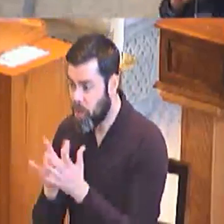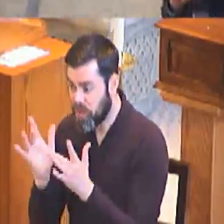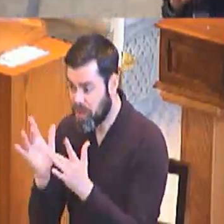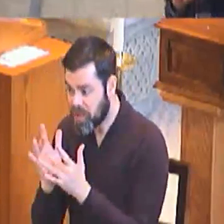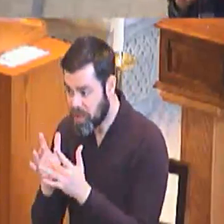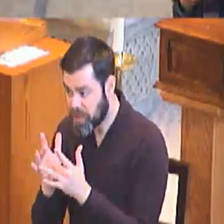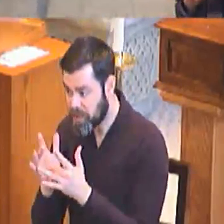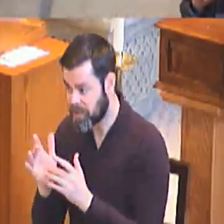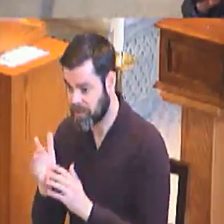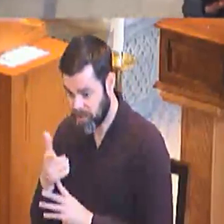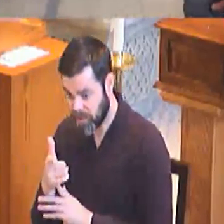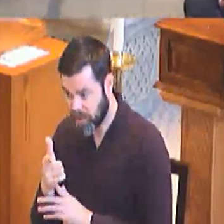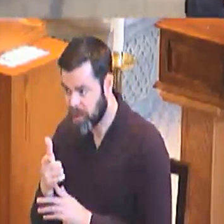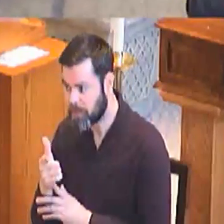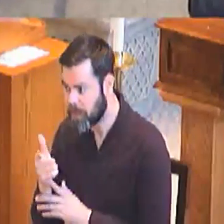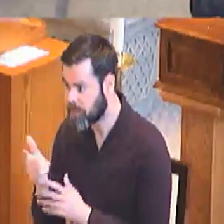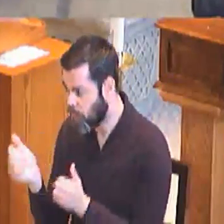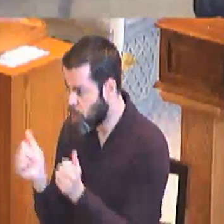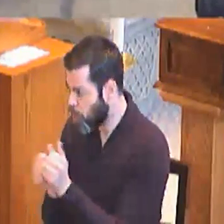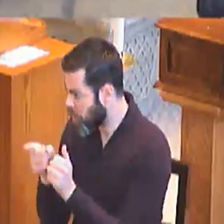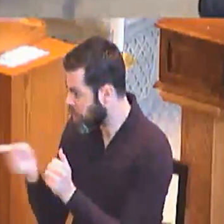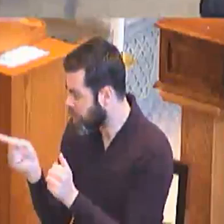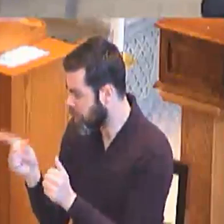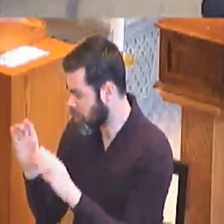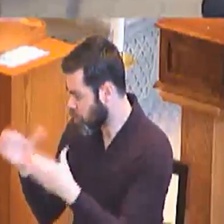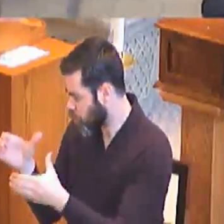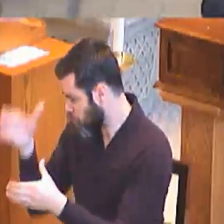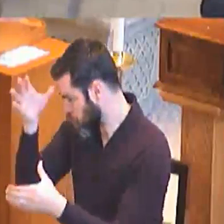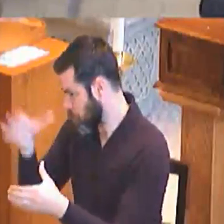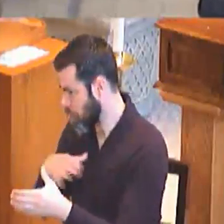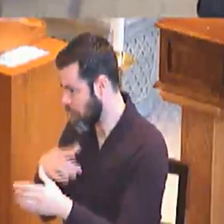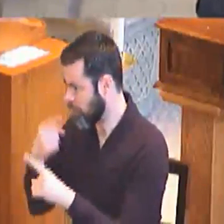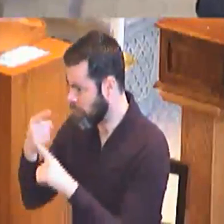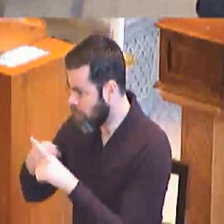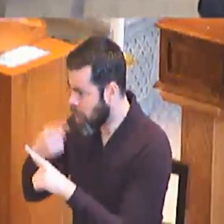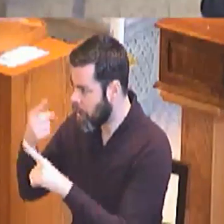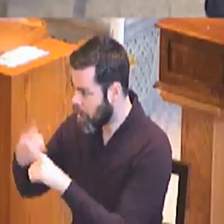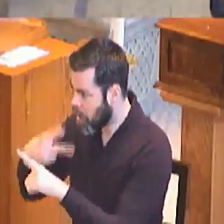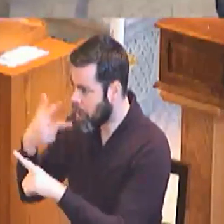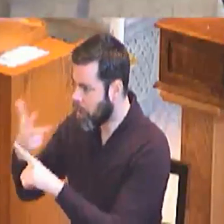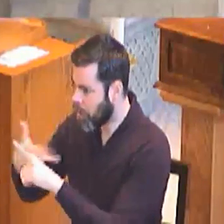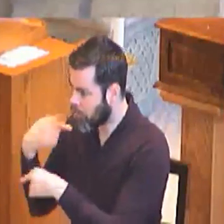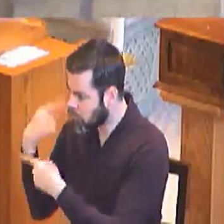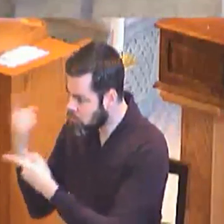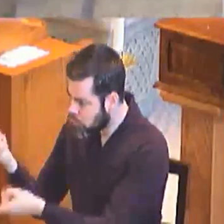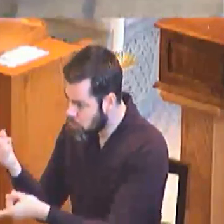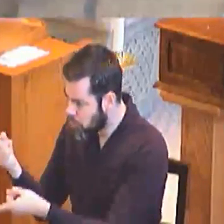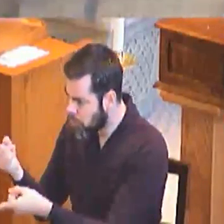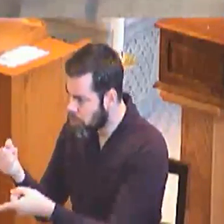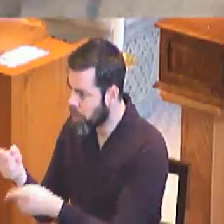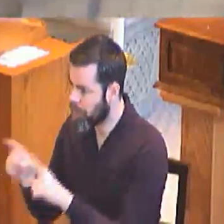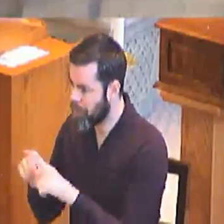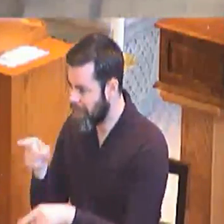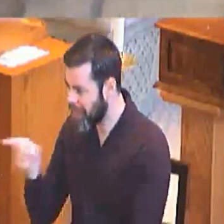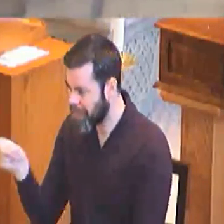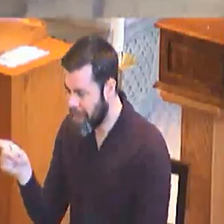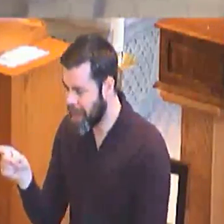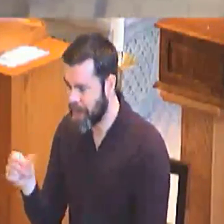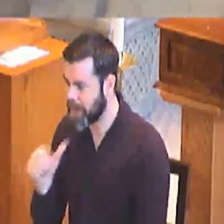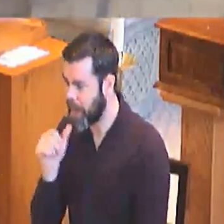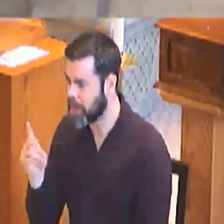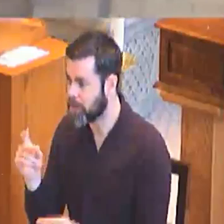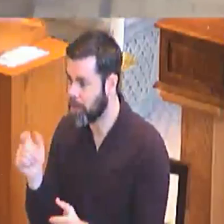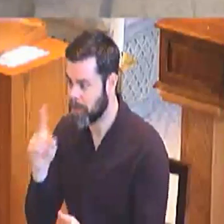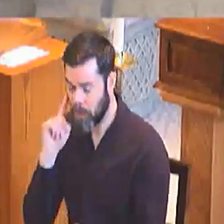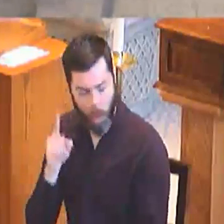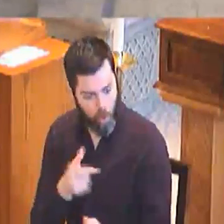around with for a few months. And they still, my dear friend, did not acknowledge him as the Messiah, did not immediately say,